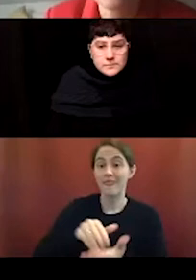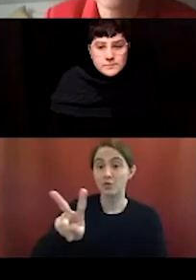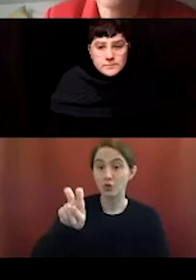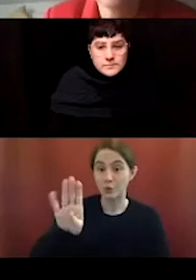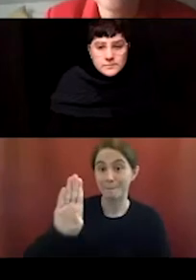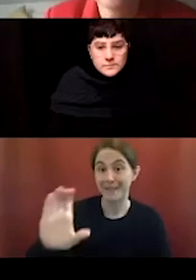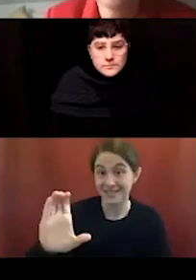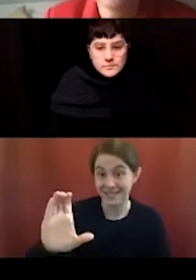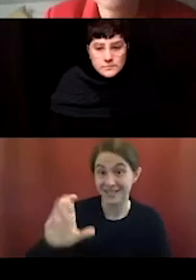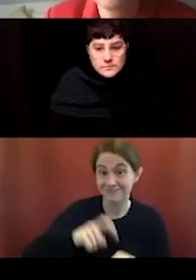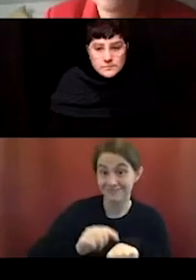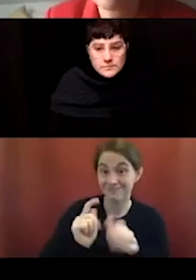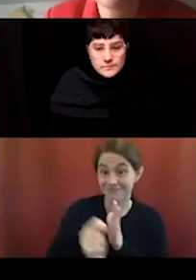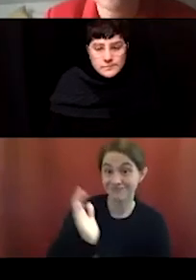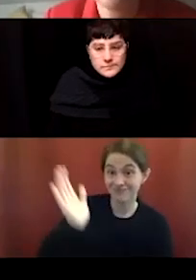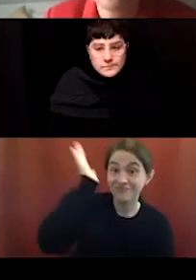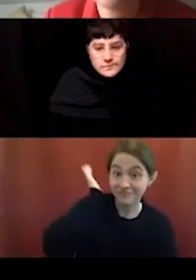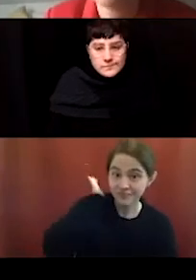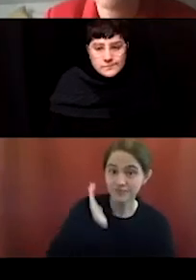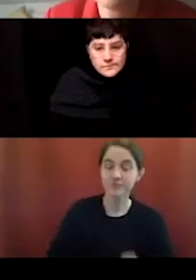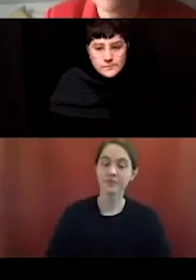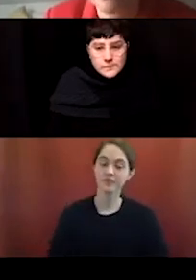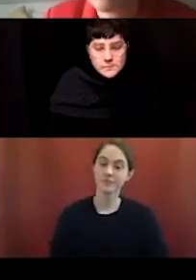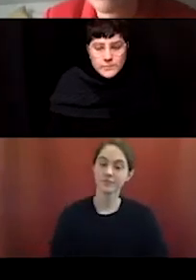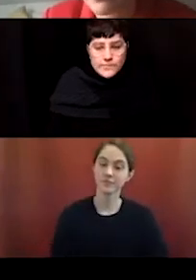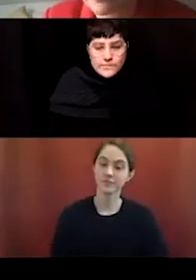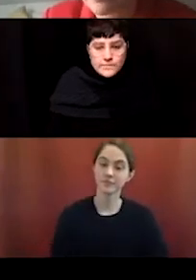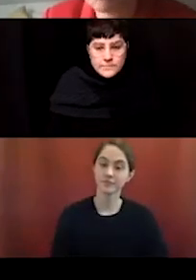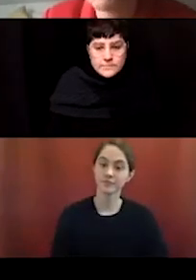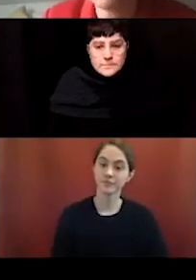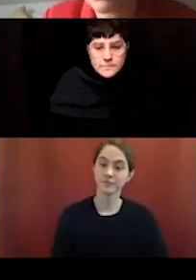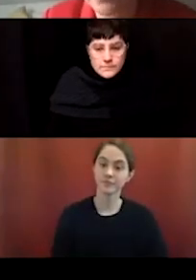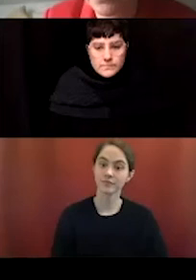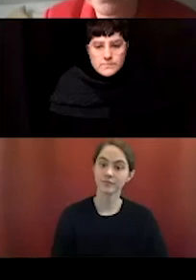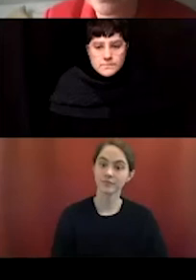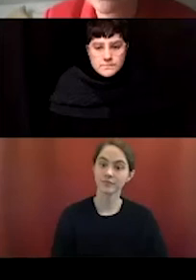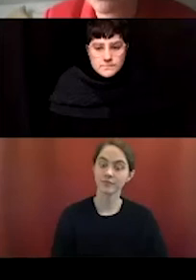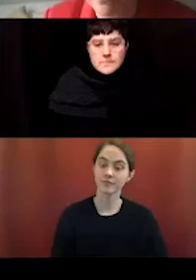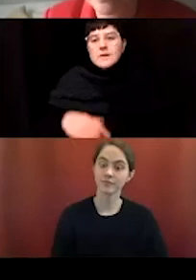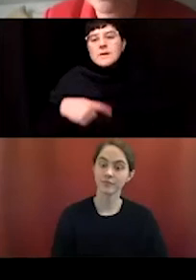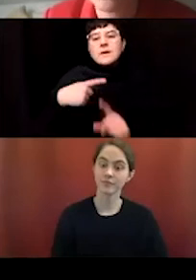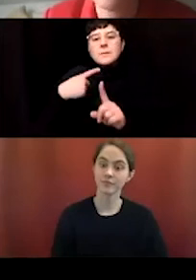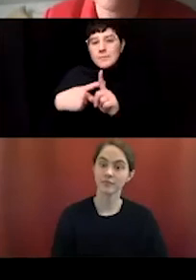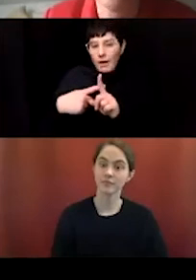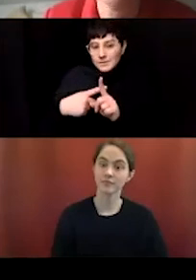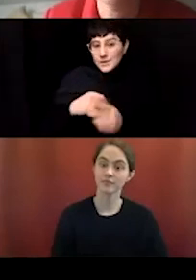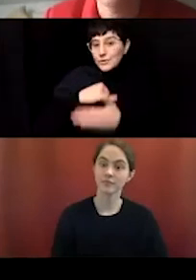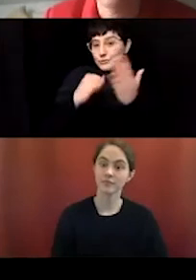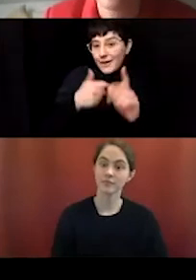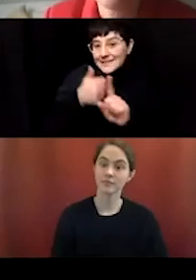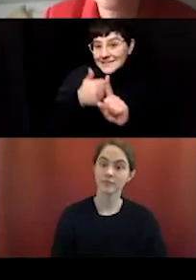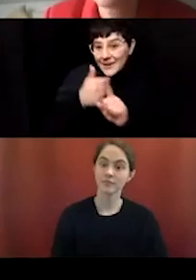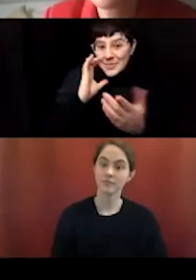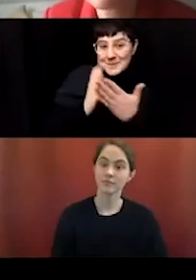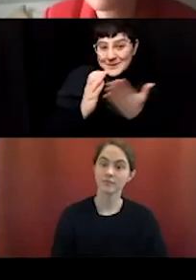And so you made, just to clarify, you made your own drawing, which is beautiful in its own right, the drawing,